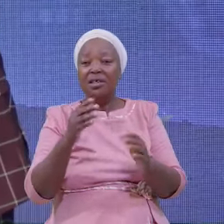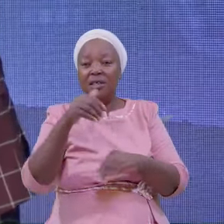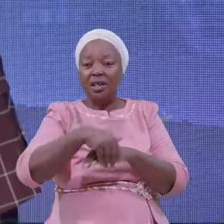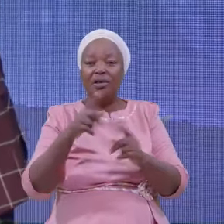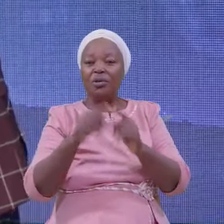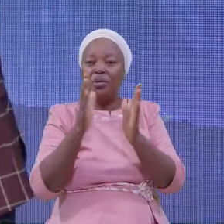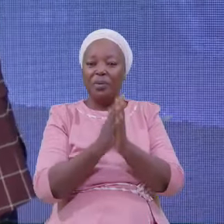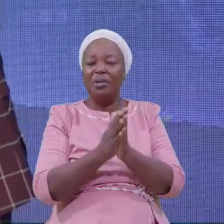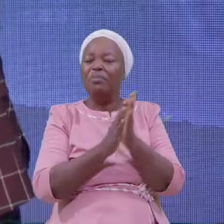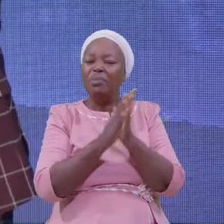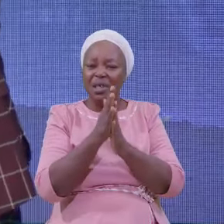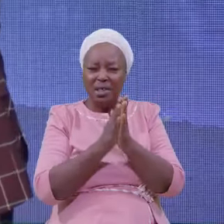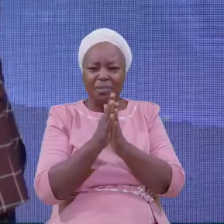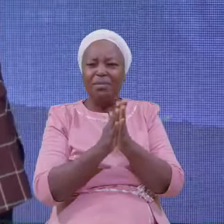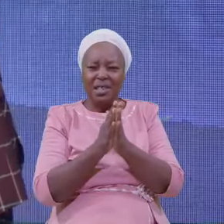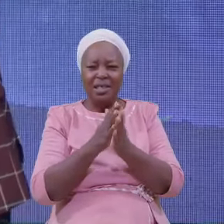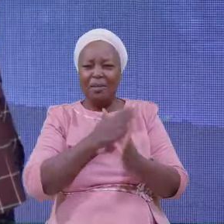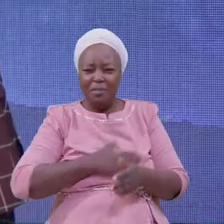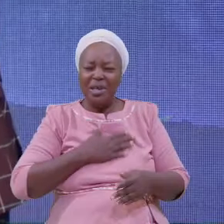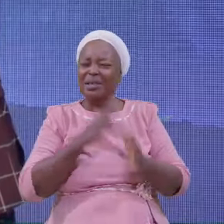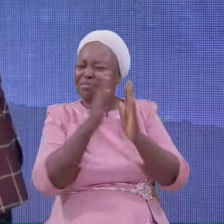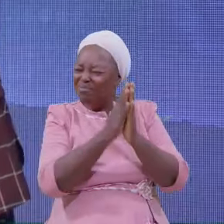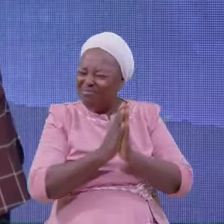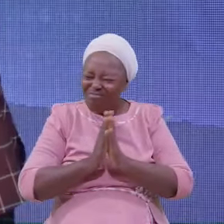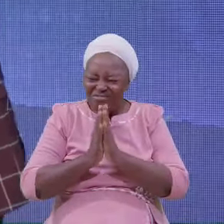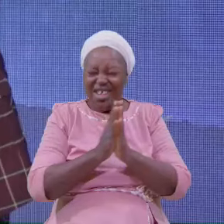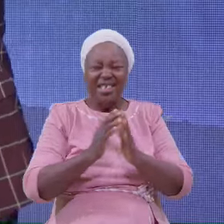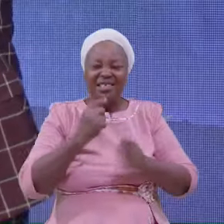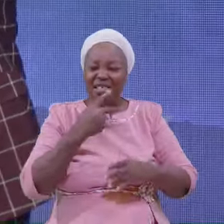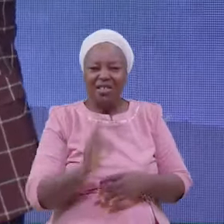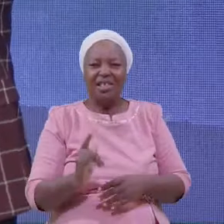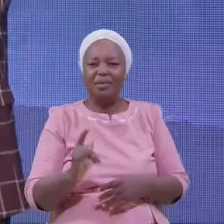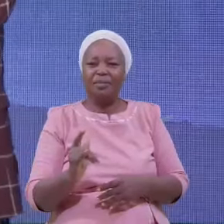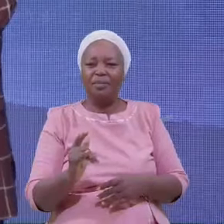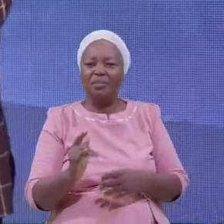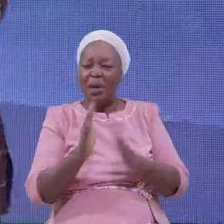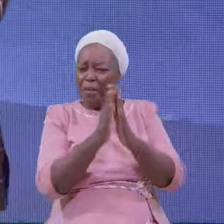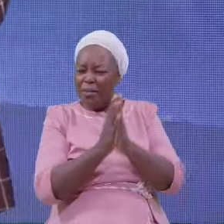Lord. Pray. Express your desires to the Lord now.